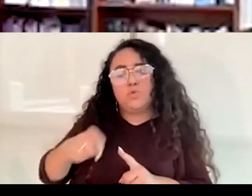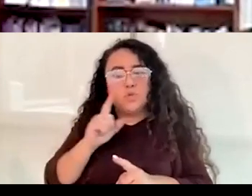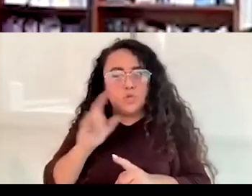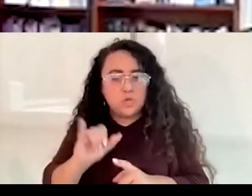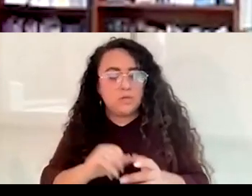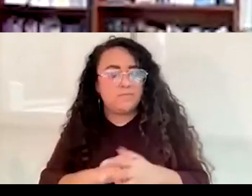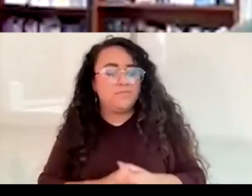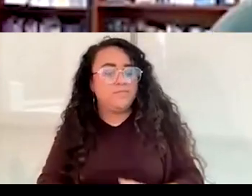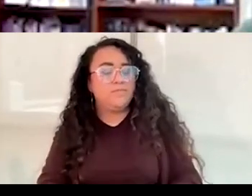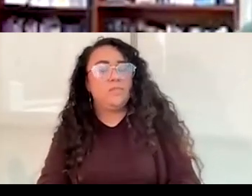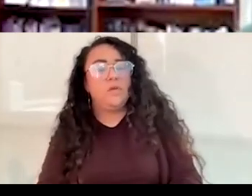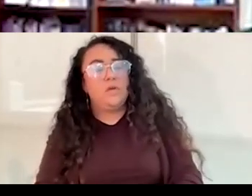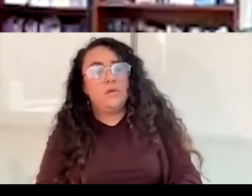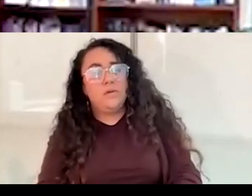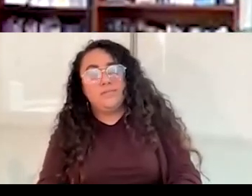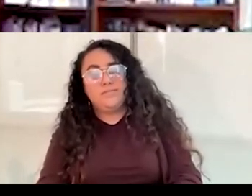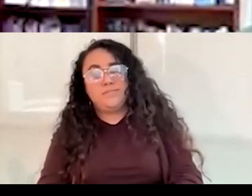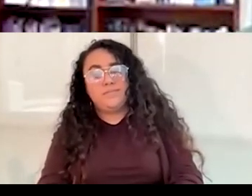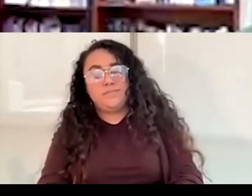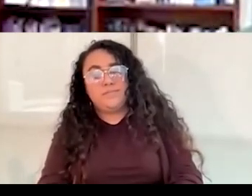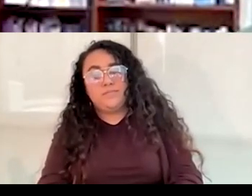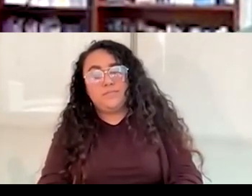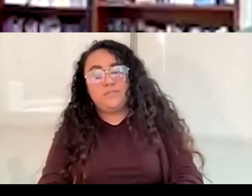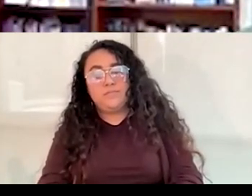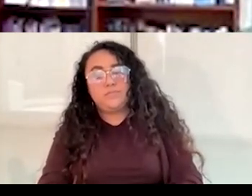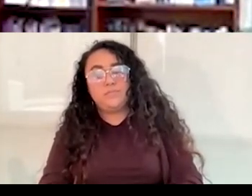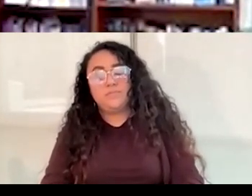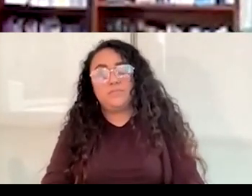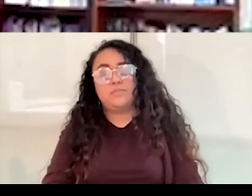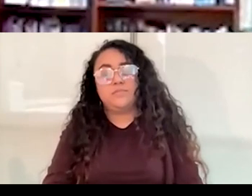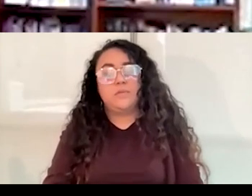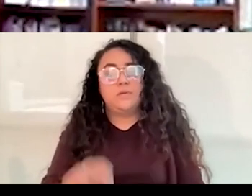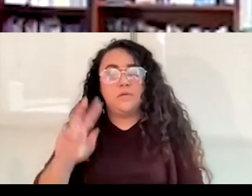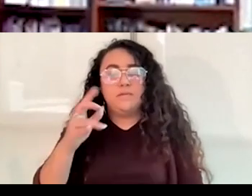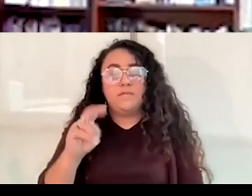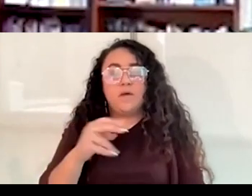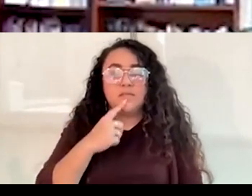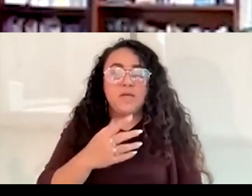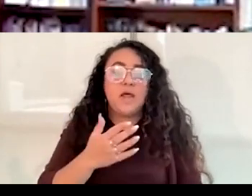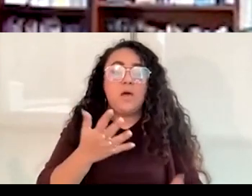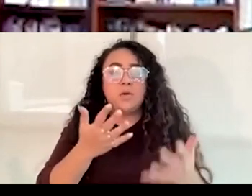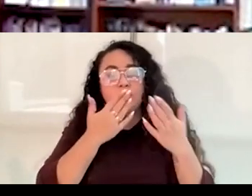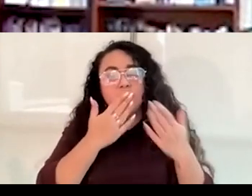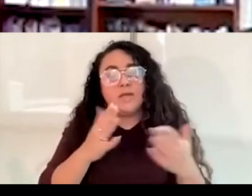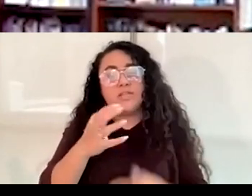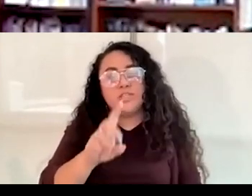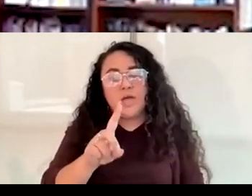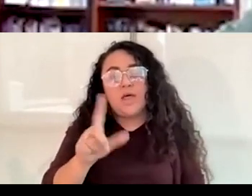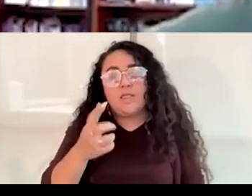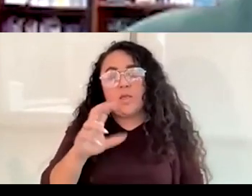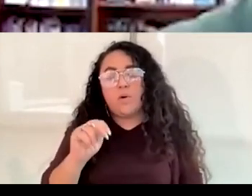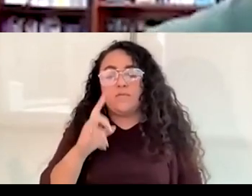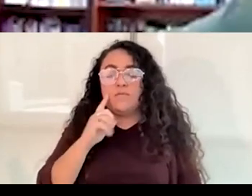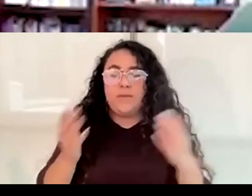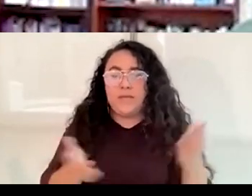Yes, I really want to thank Chad and Lawrence for being here and being present, and